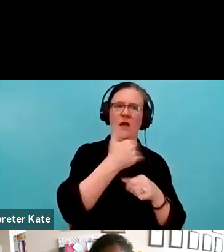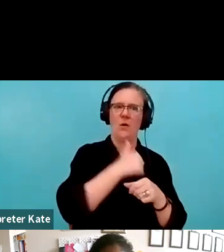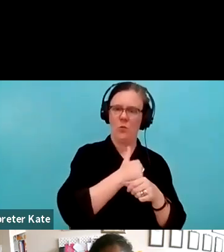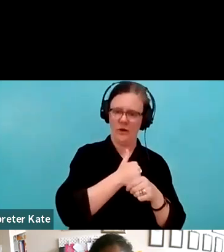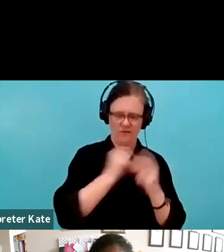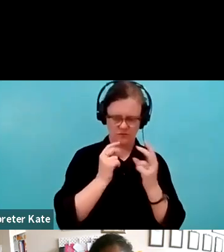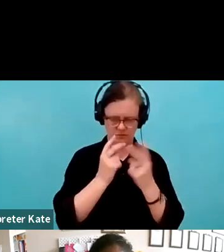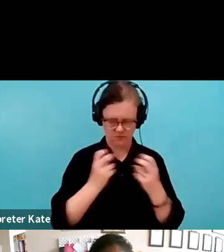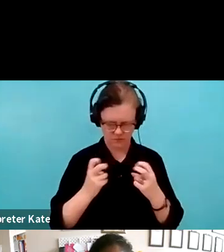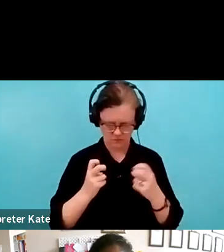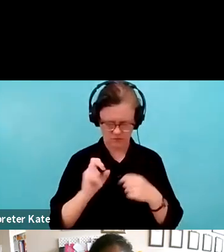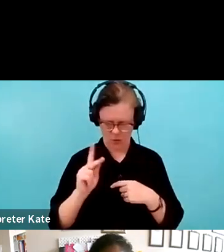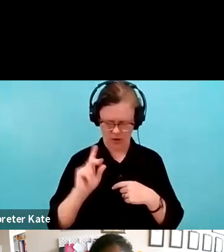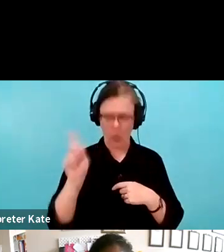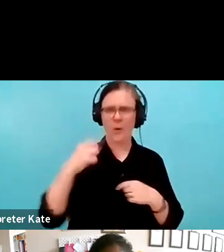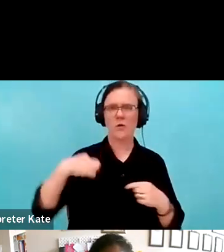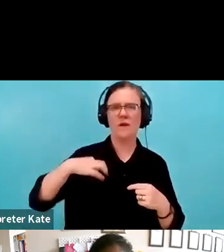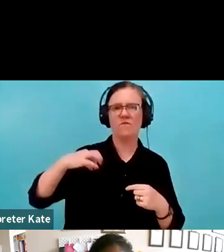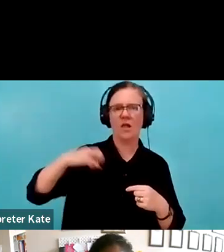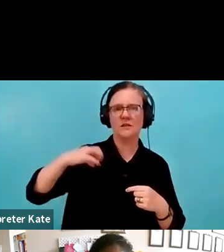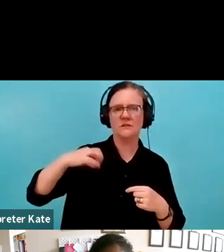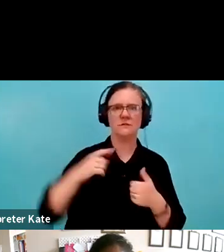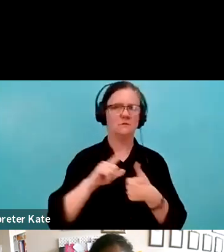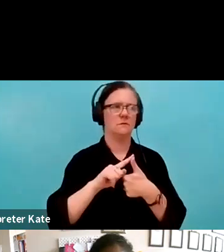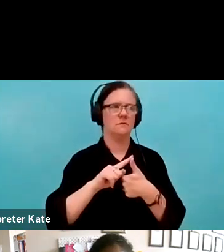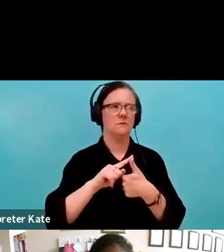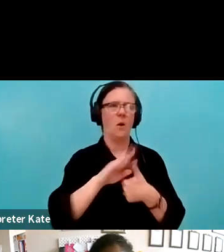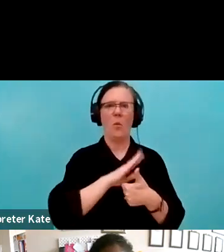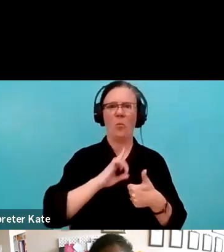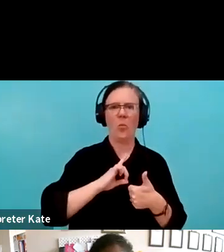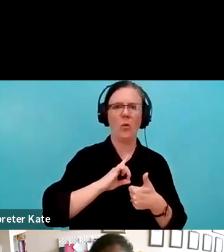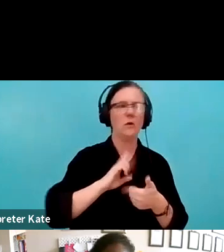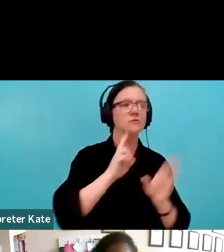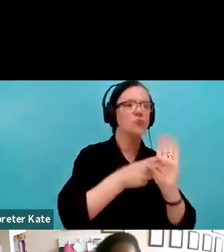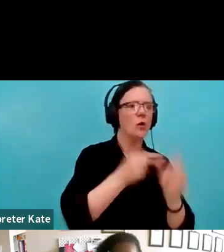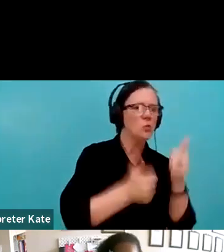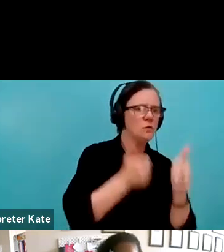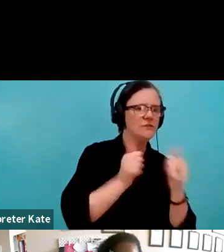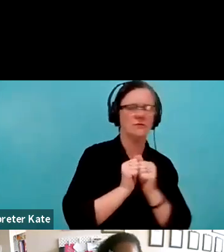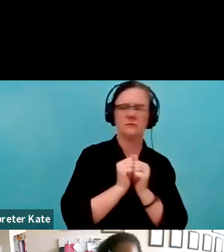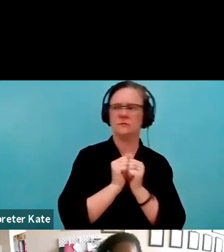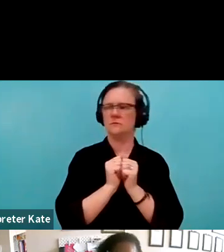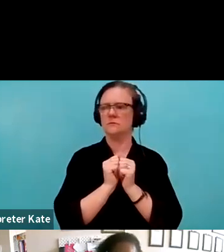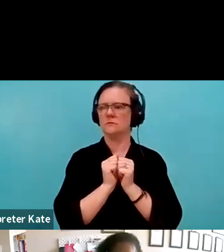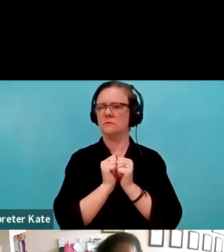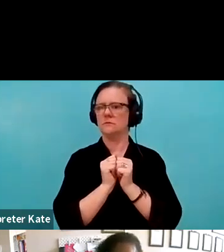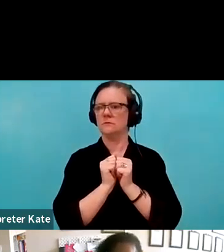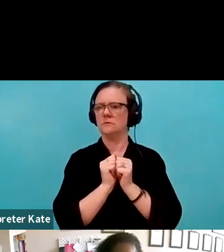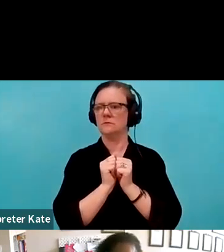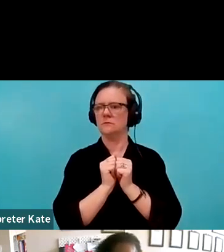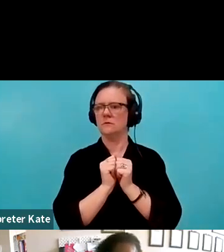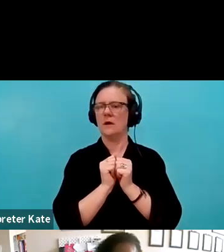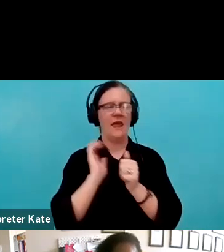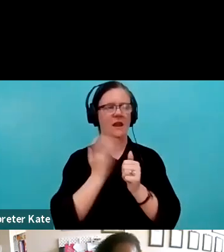you know, where do we volunteer on nonprofit boards, and how do we bring forward our disability identity, our disability lens into